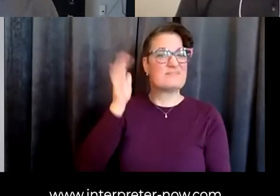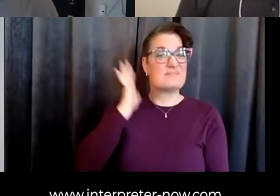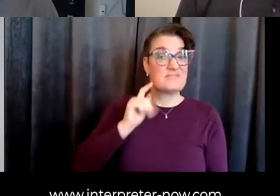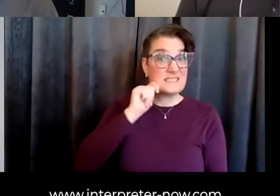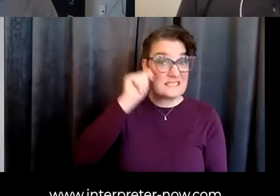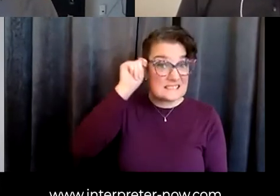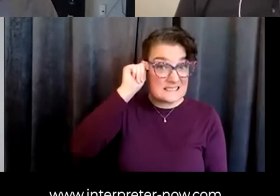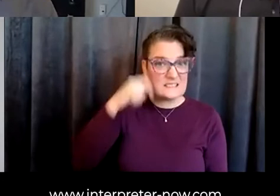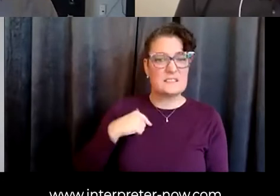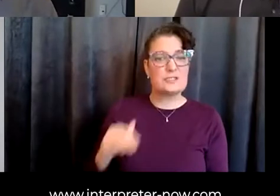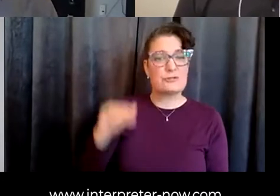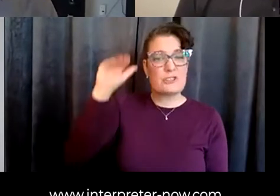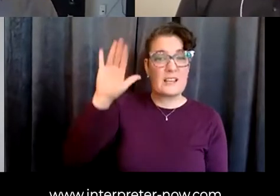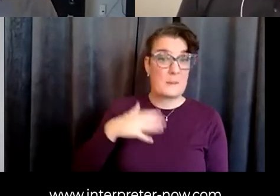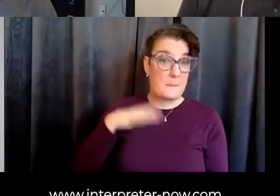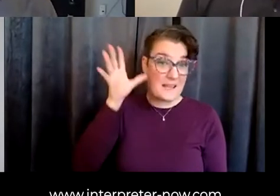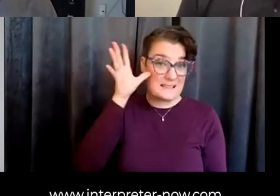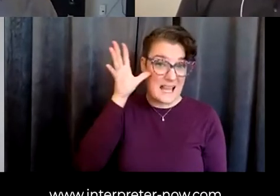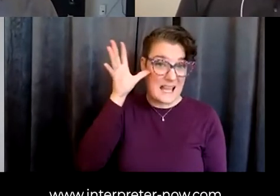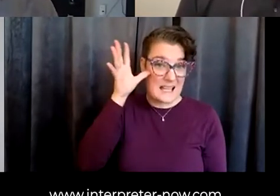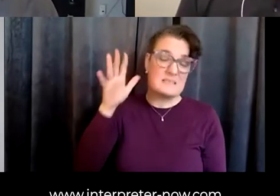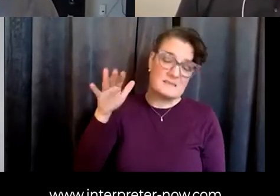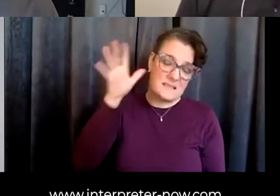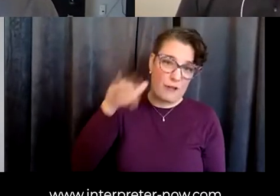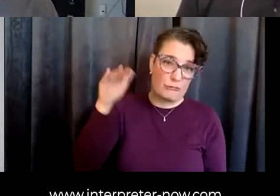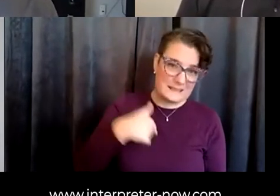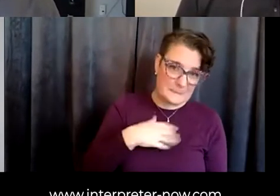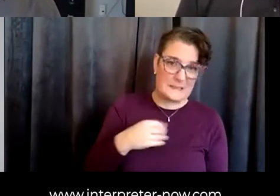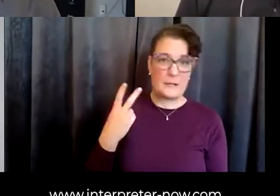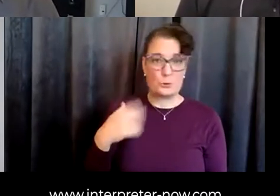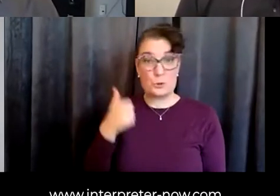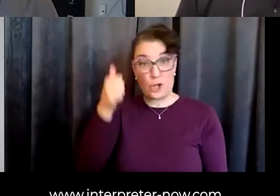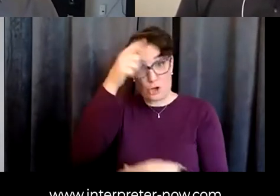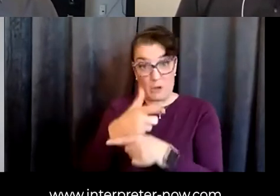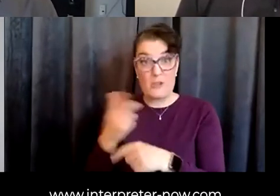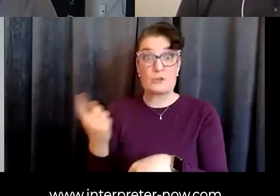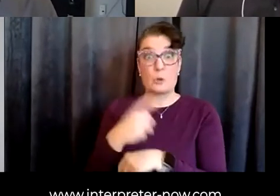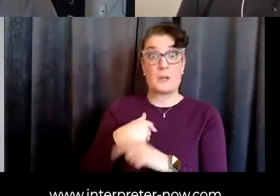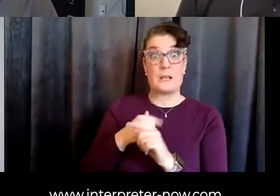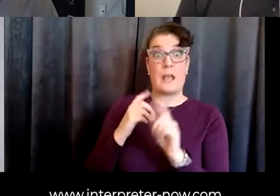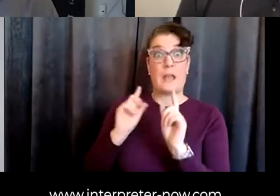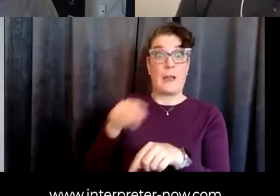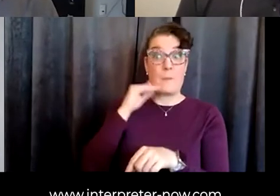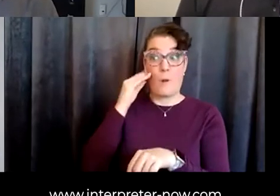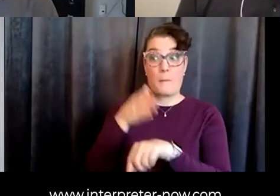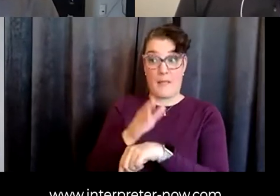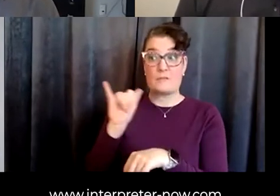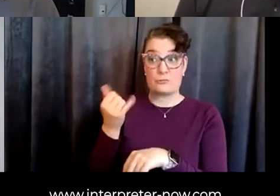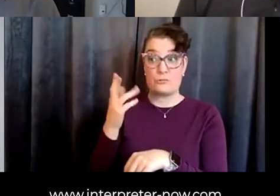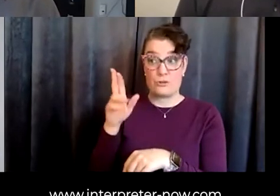being raised by my dad raised myself, my two younger brothers. And one day I come home from junior high, I think it